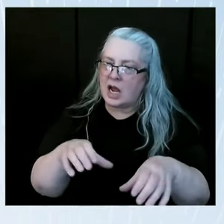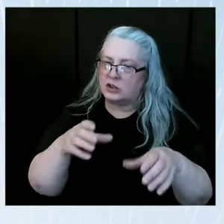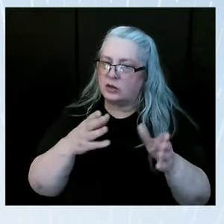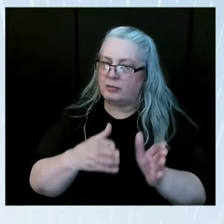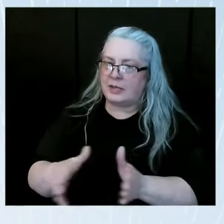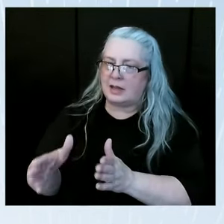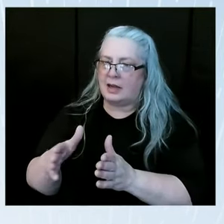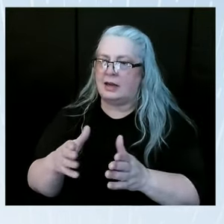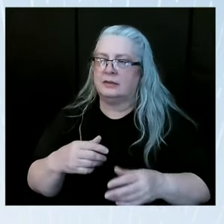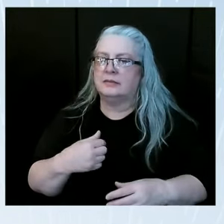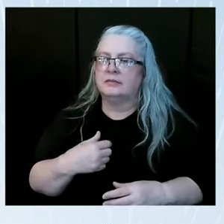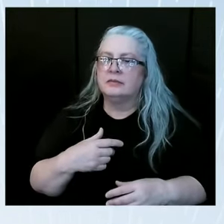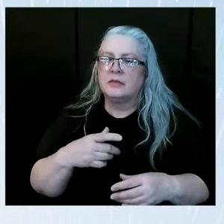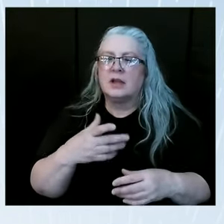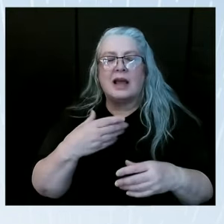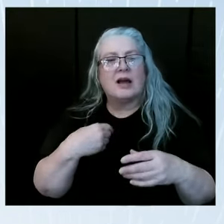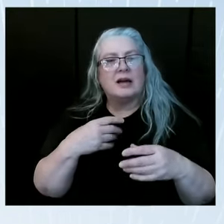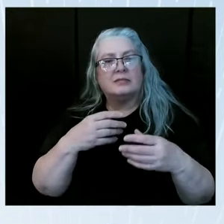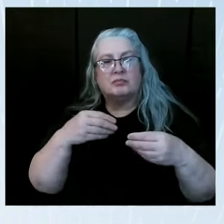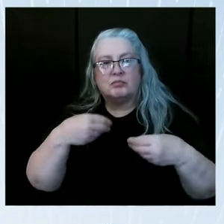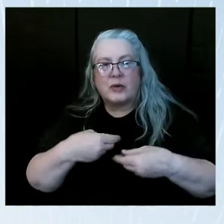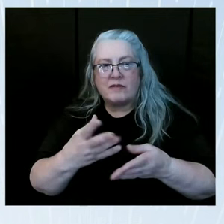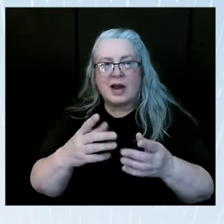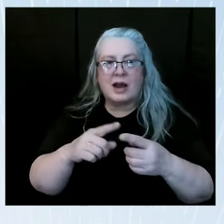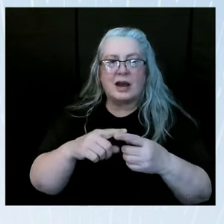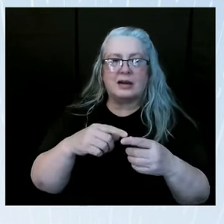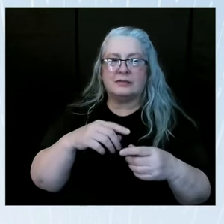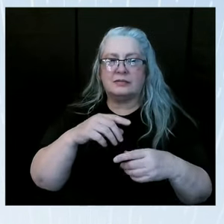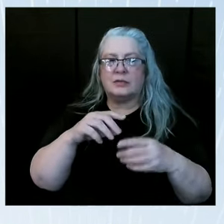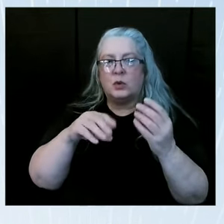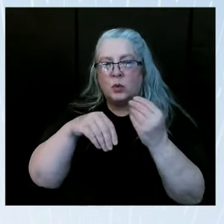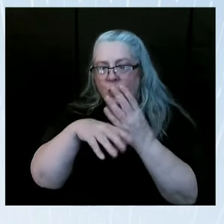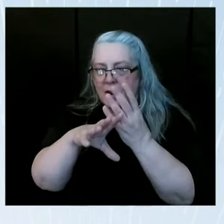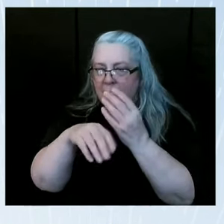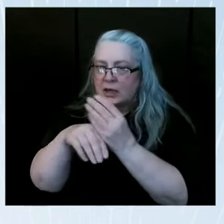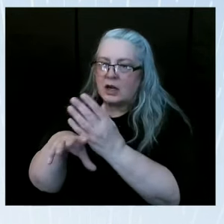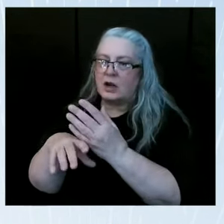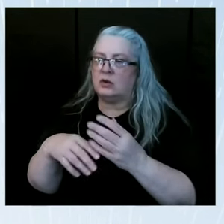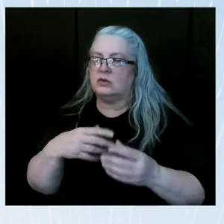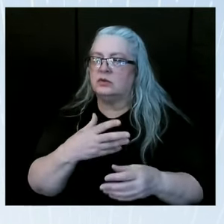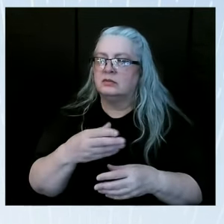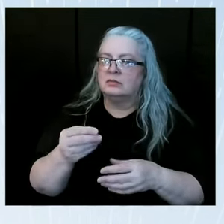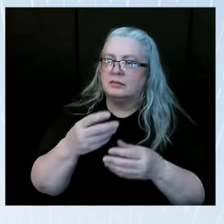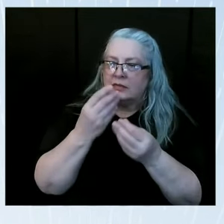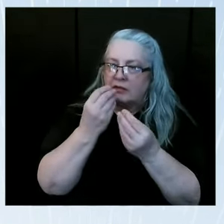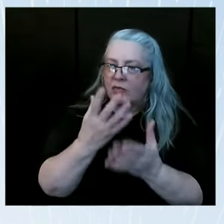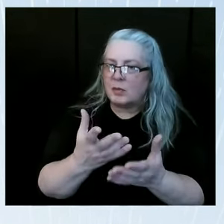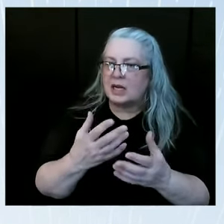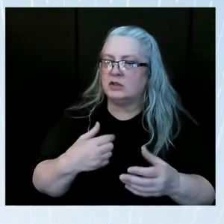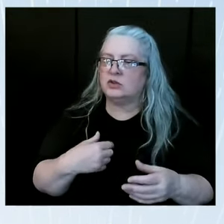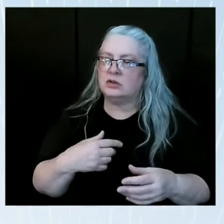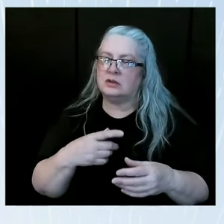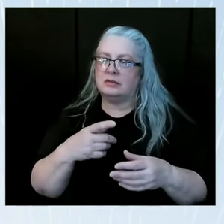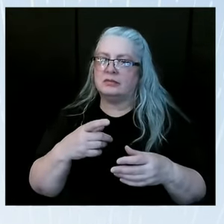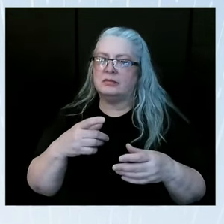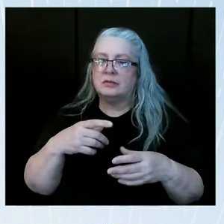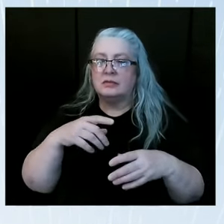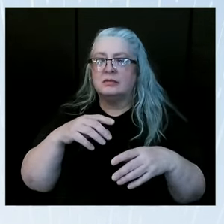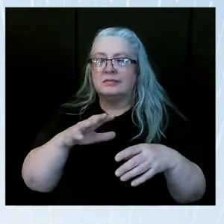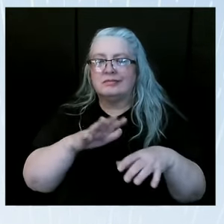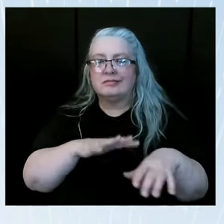information and resources related to trafficking. In January, we held a webinar titled Supporting Students Who Have Experienced Familial